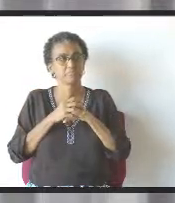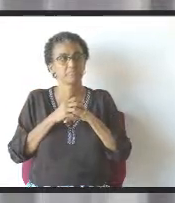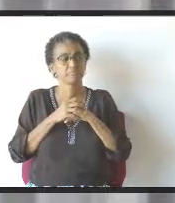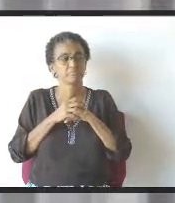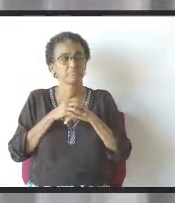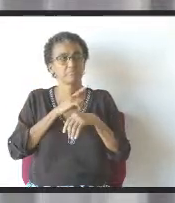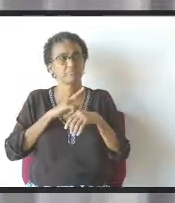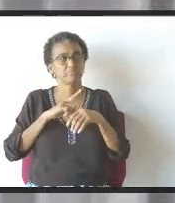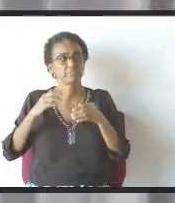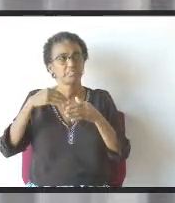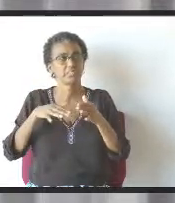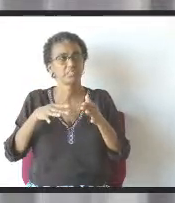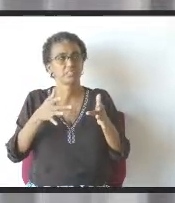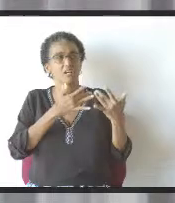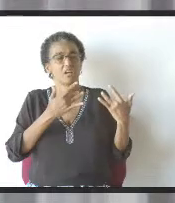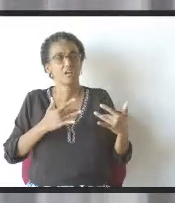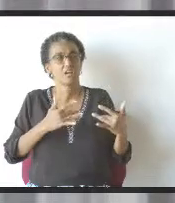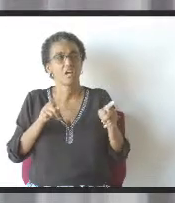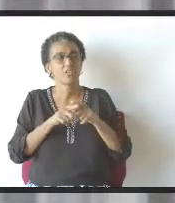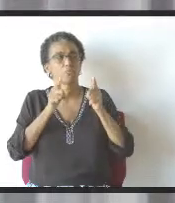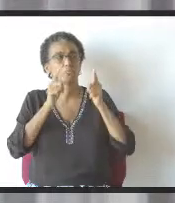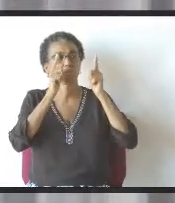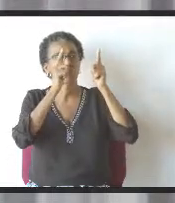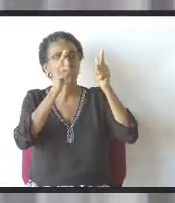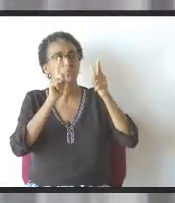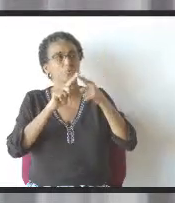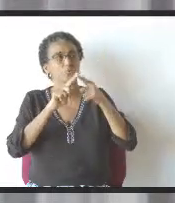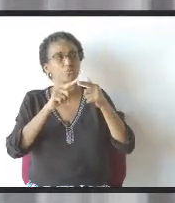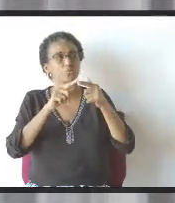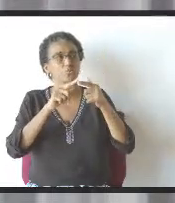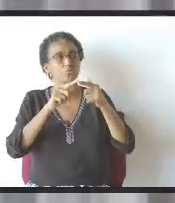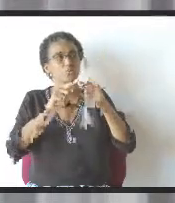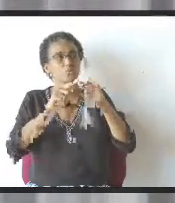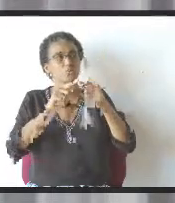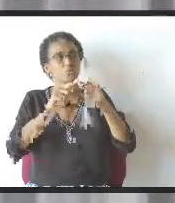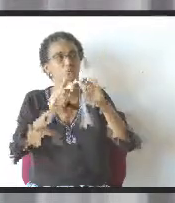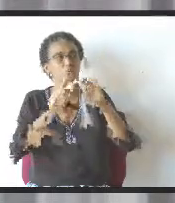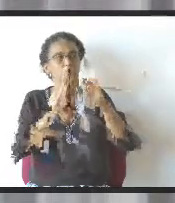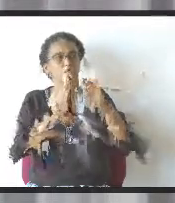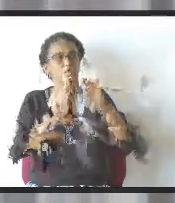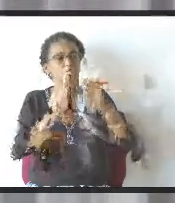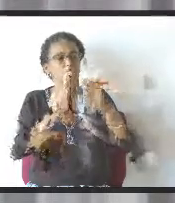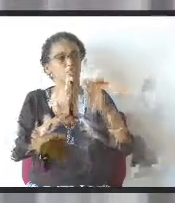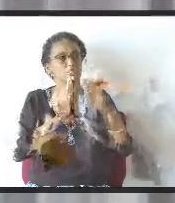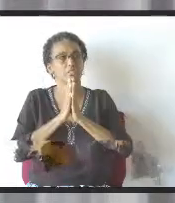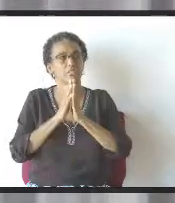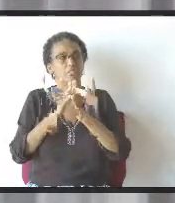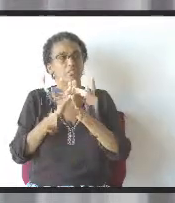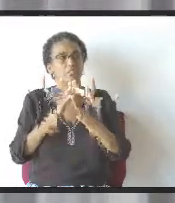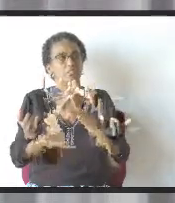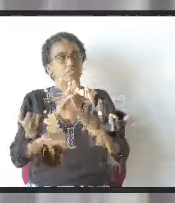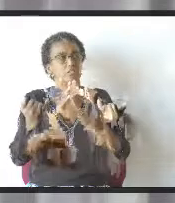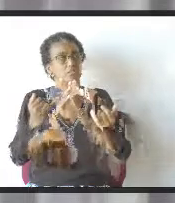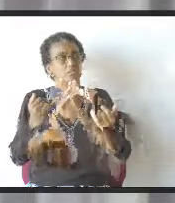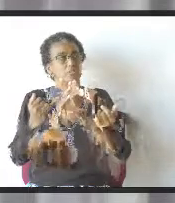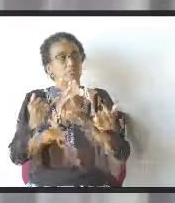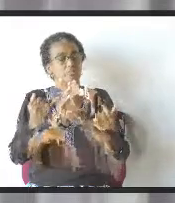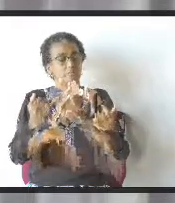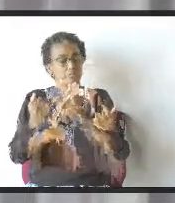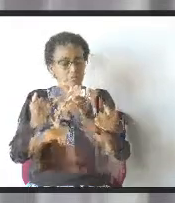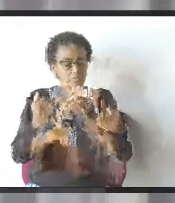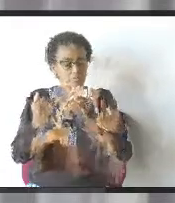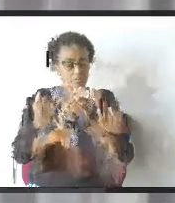hearts as we look to the Lord in prayer at this time.